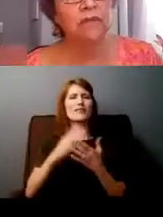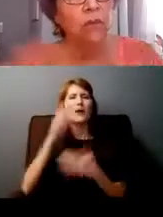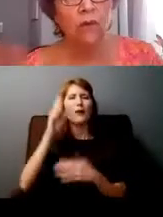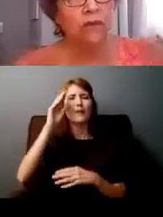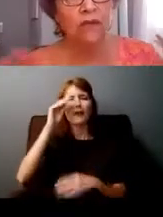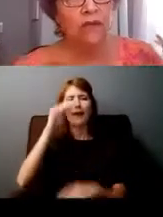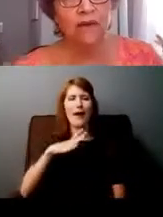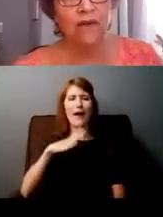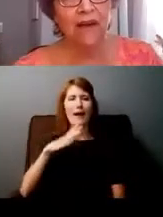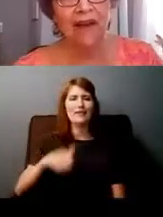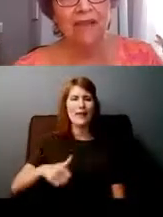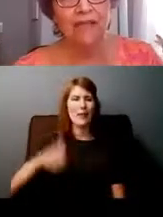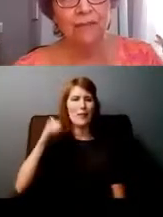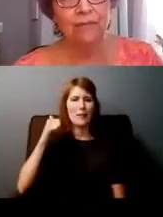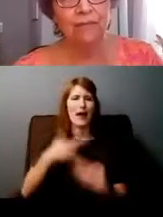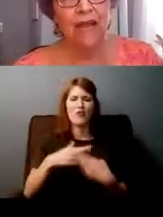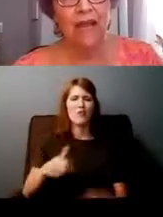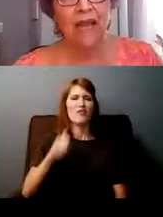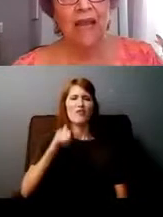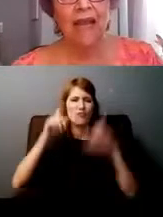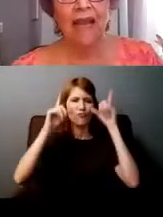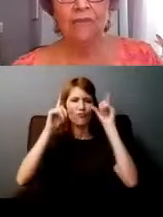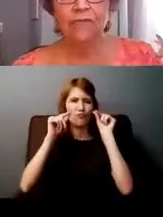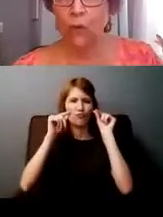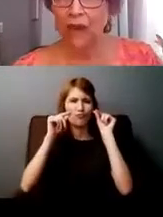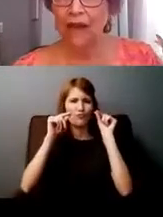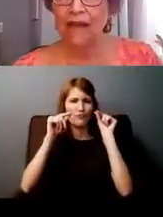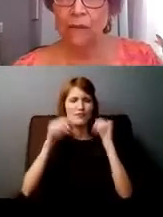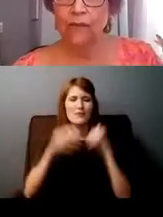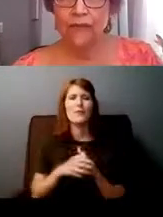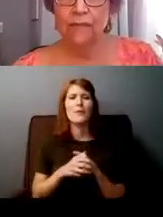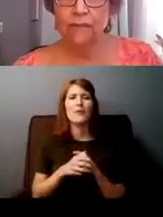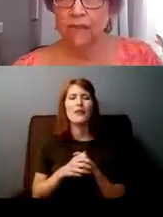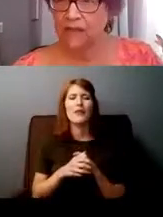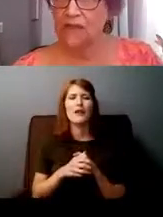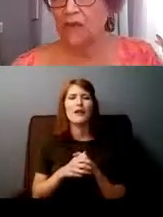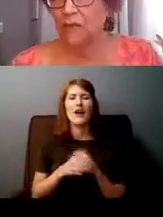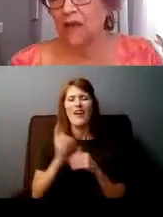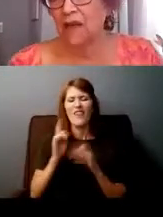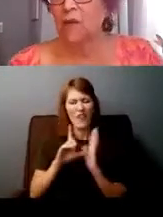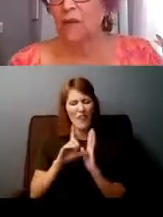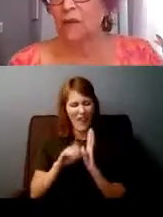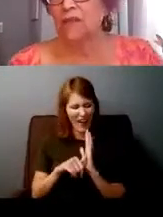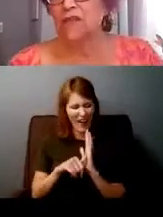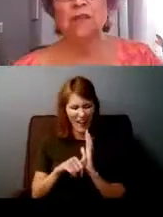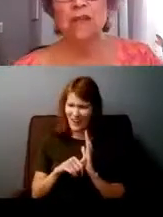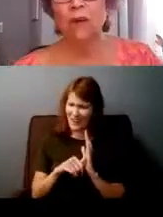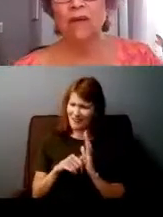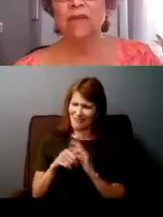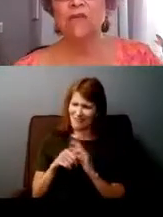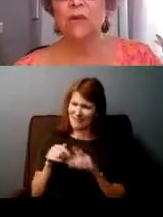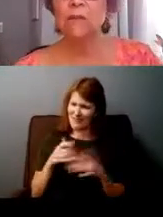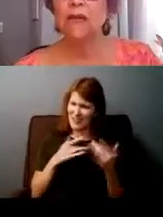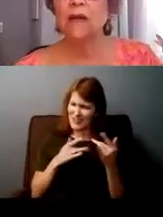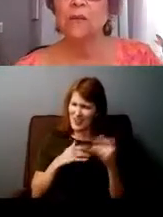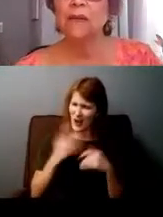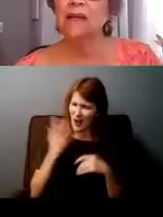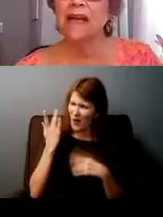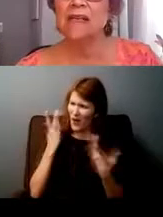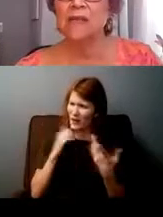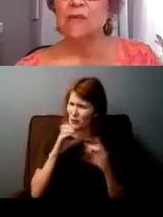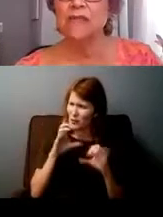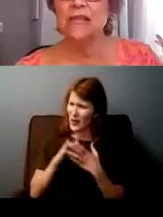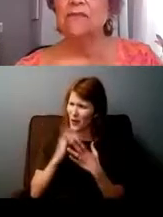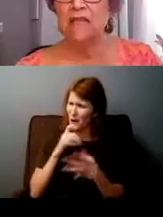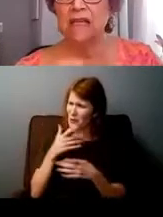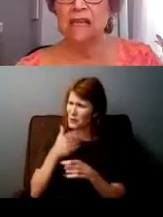room that won't close their eyes. And for a while, it really concerned me. I mean, why won't they do that? Why don't they trust me? And I